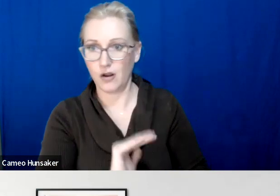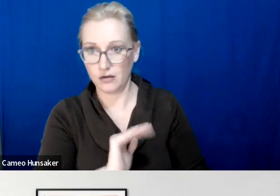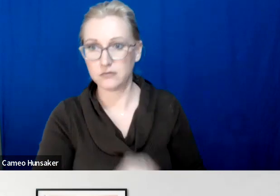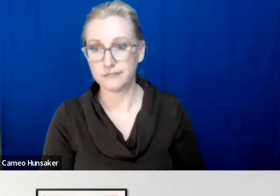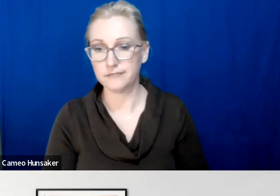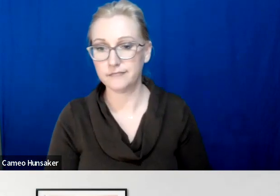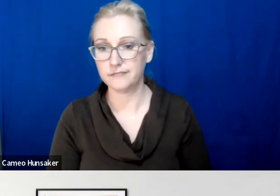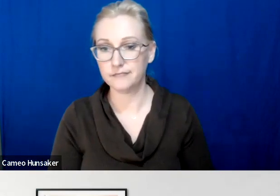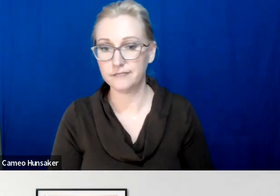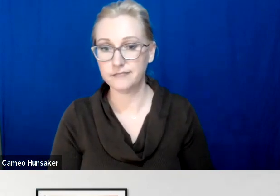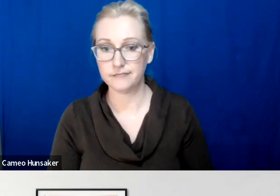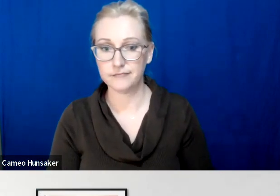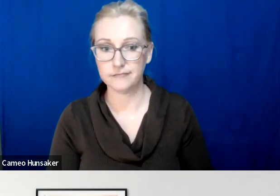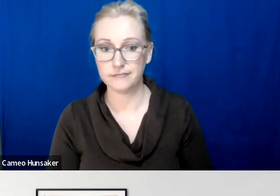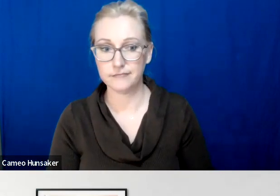So